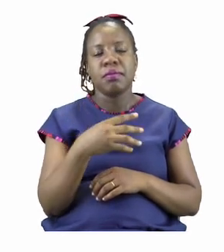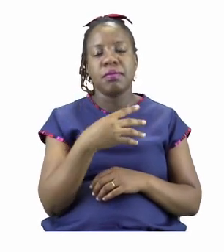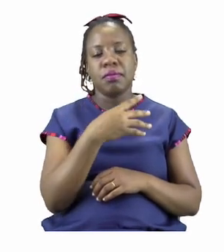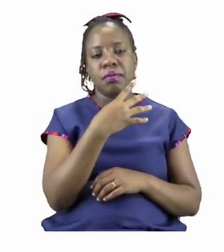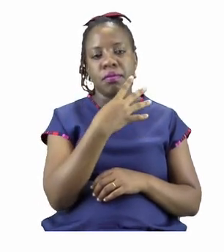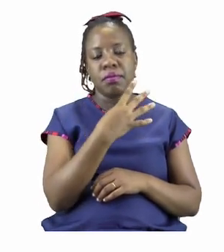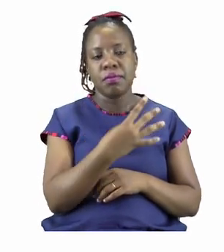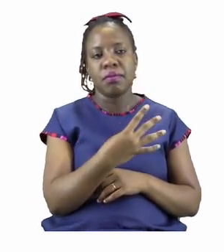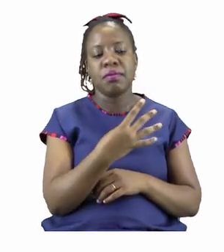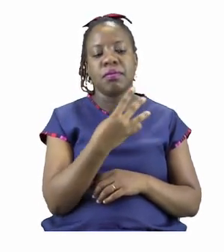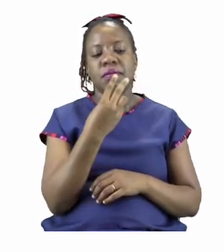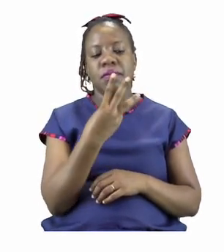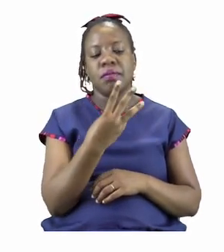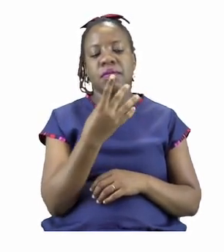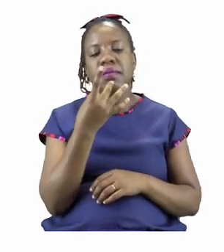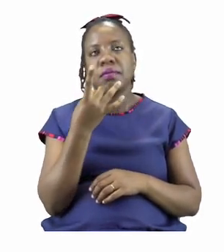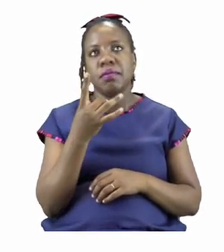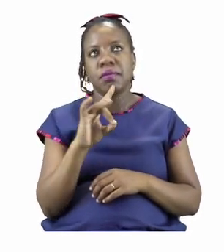438,